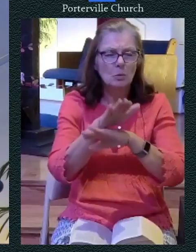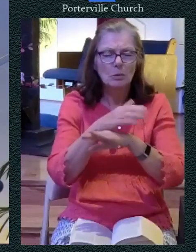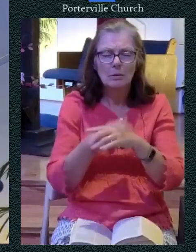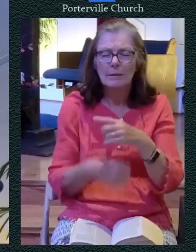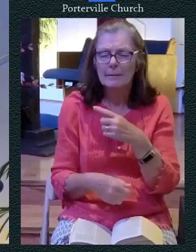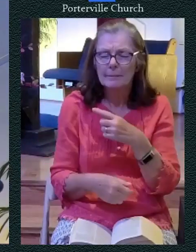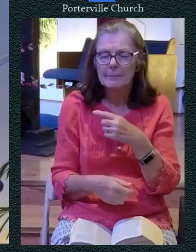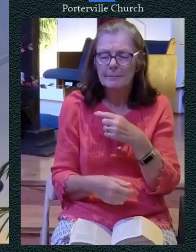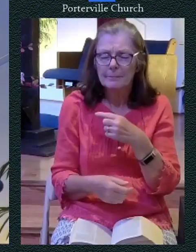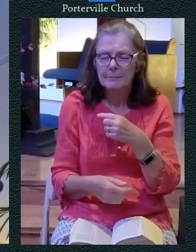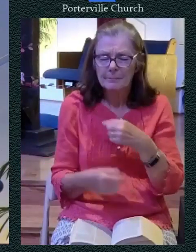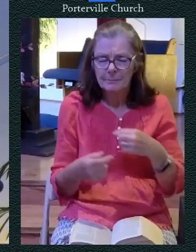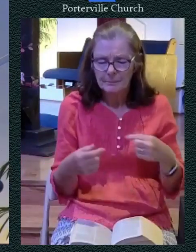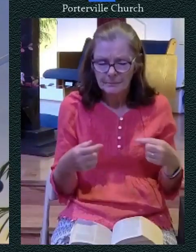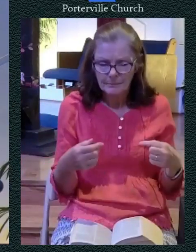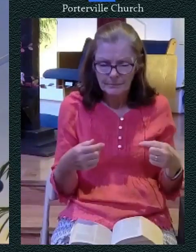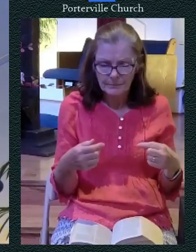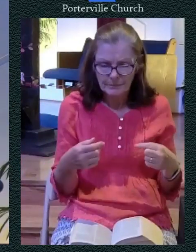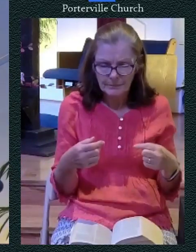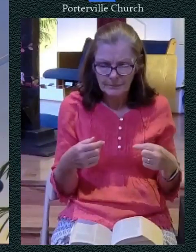and I